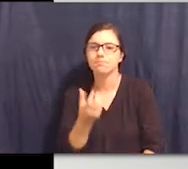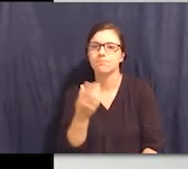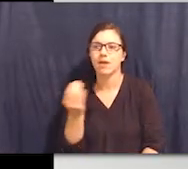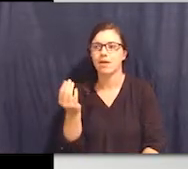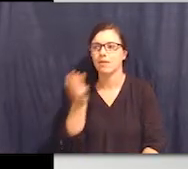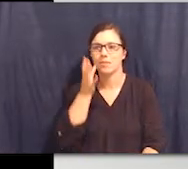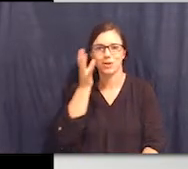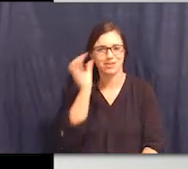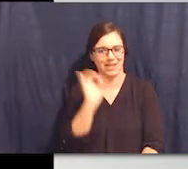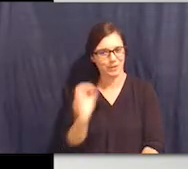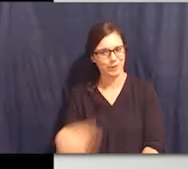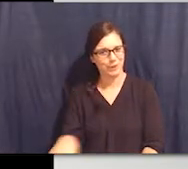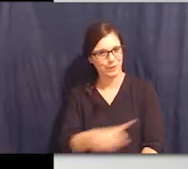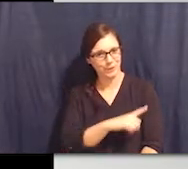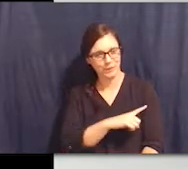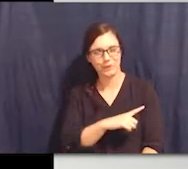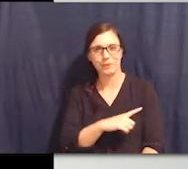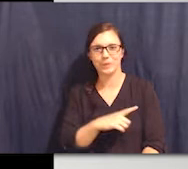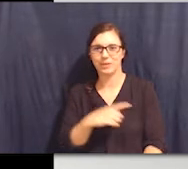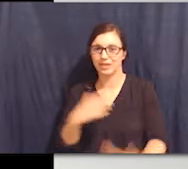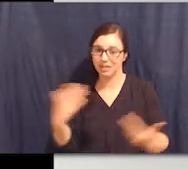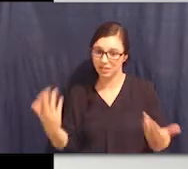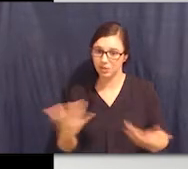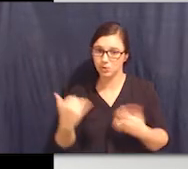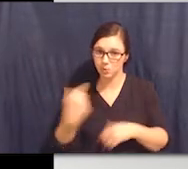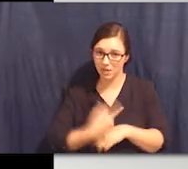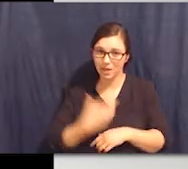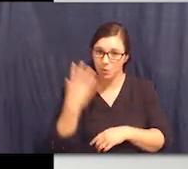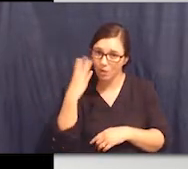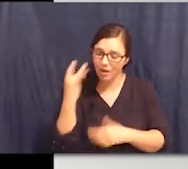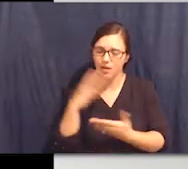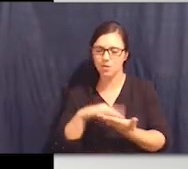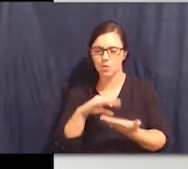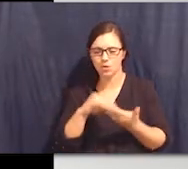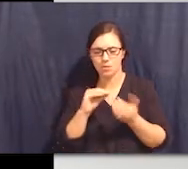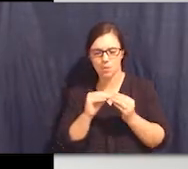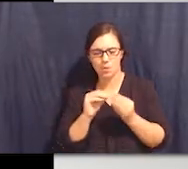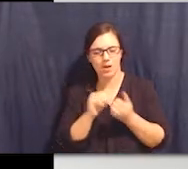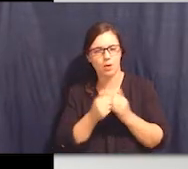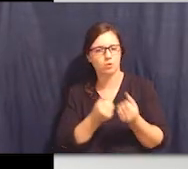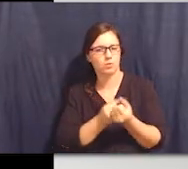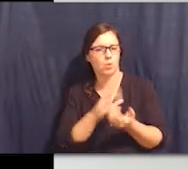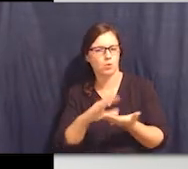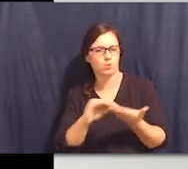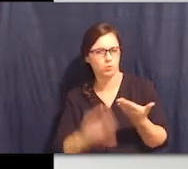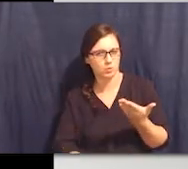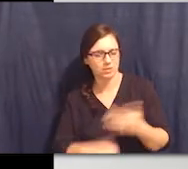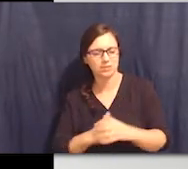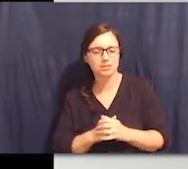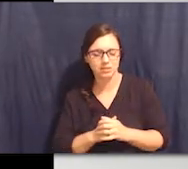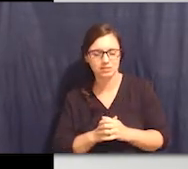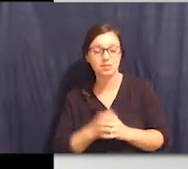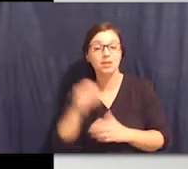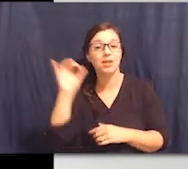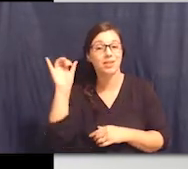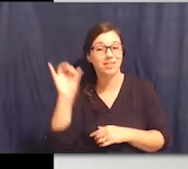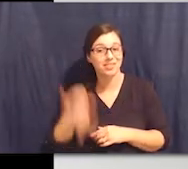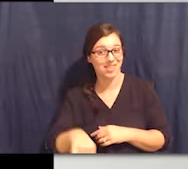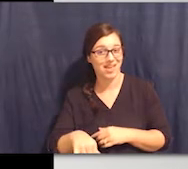and parents like you who are here today to learn more about how you can support your students. And